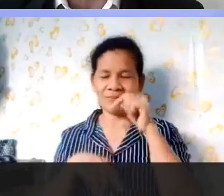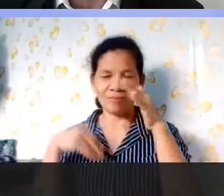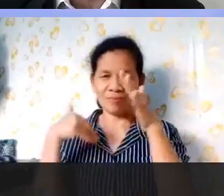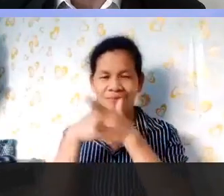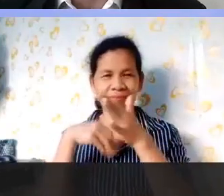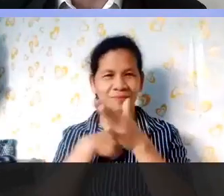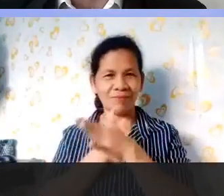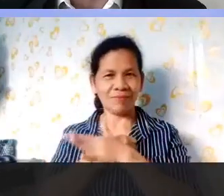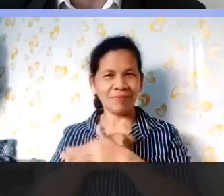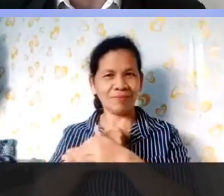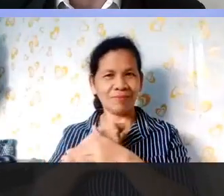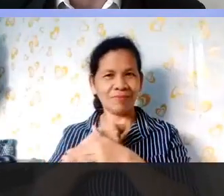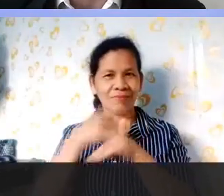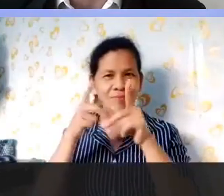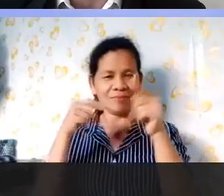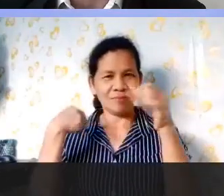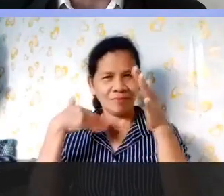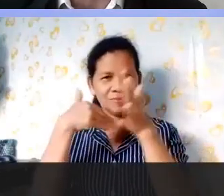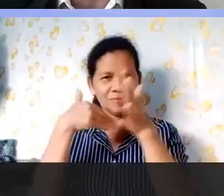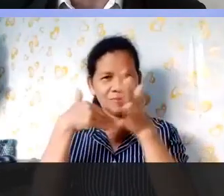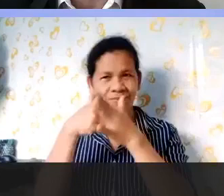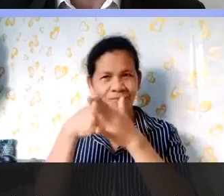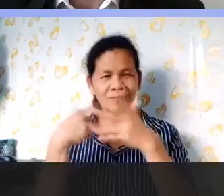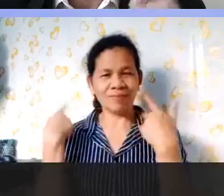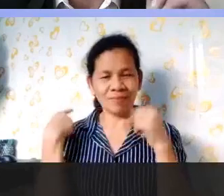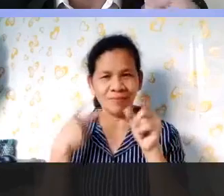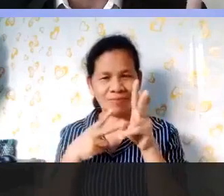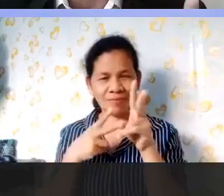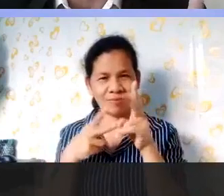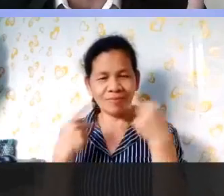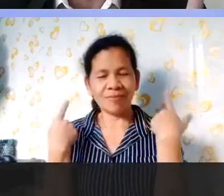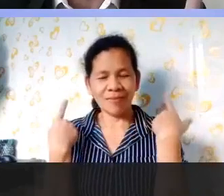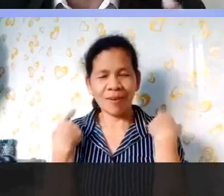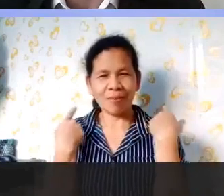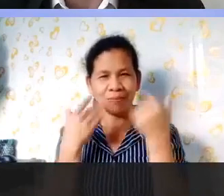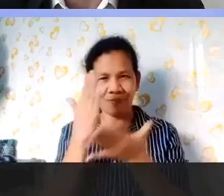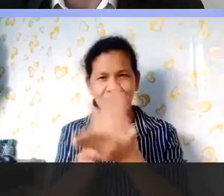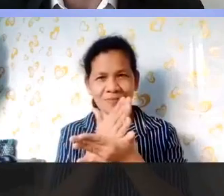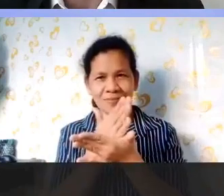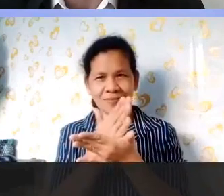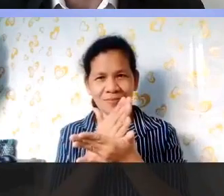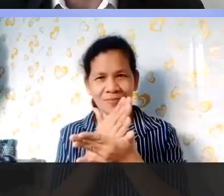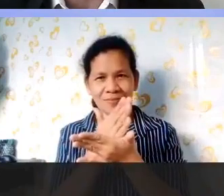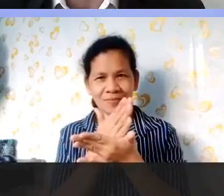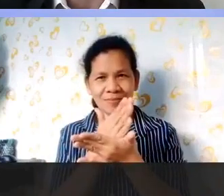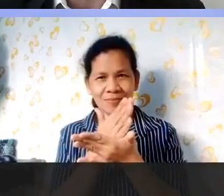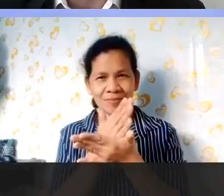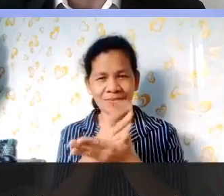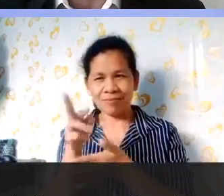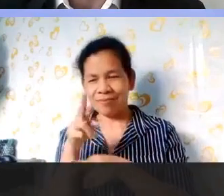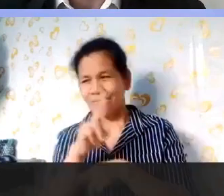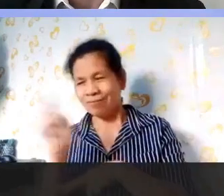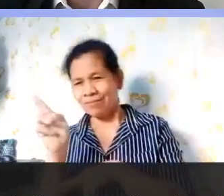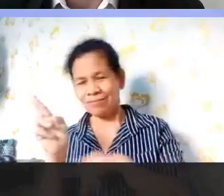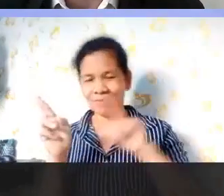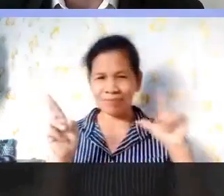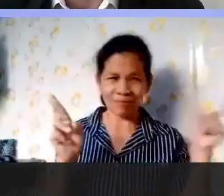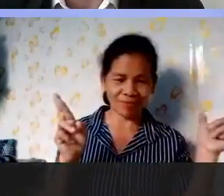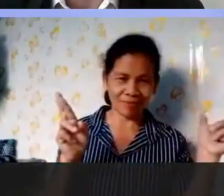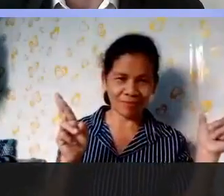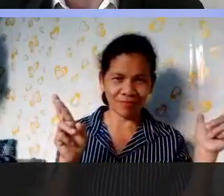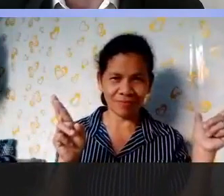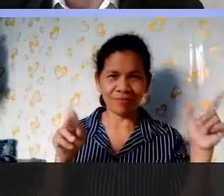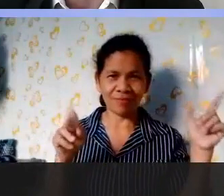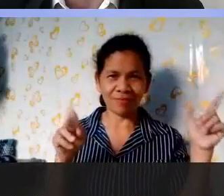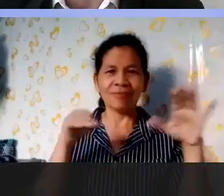destination. There are traffic signs. Stop, right turn, left turn. In